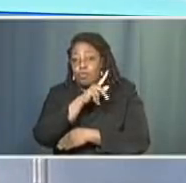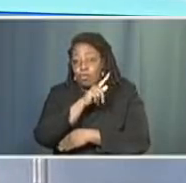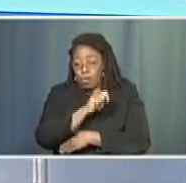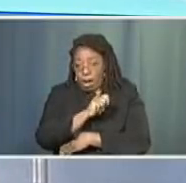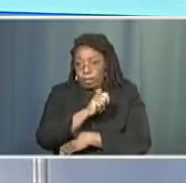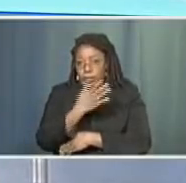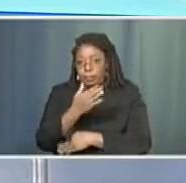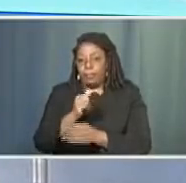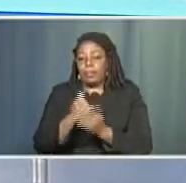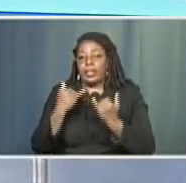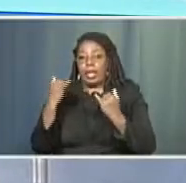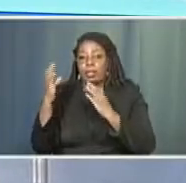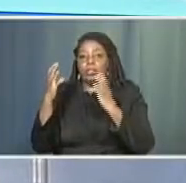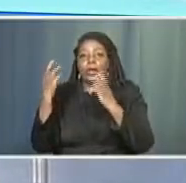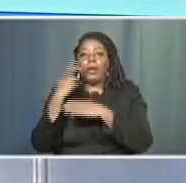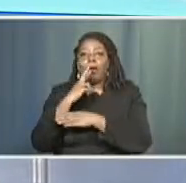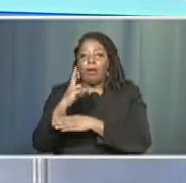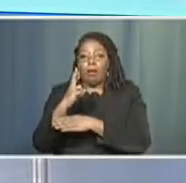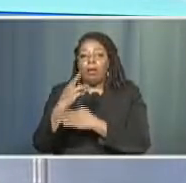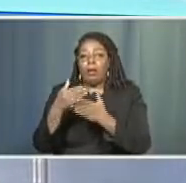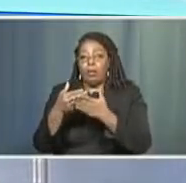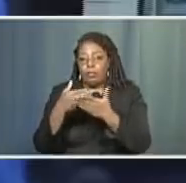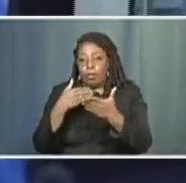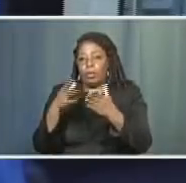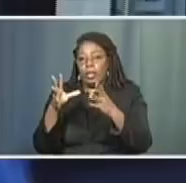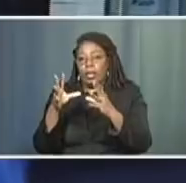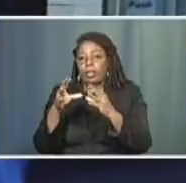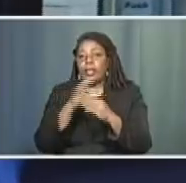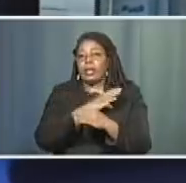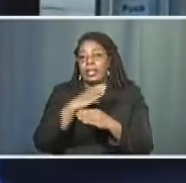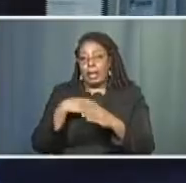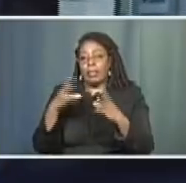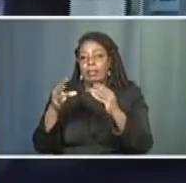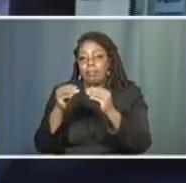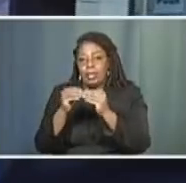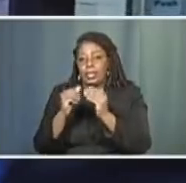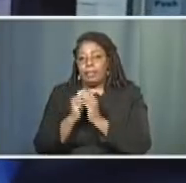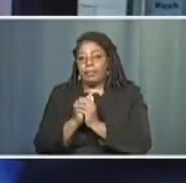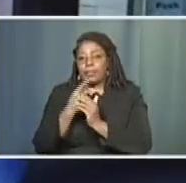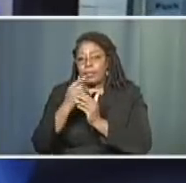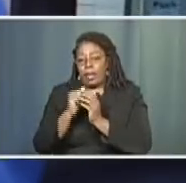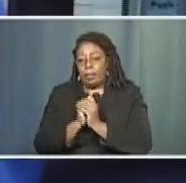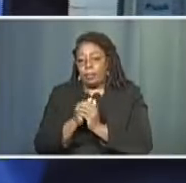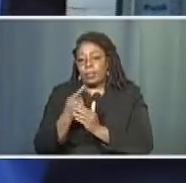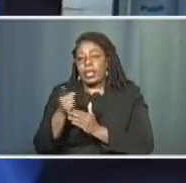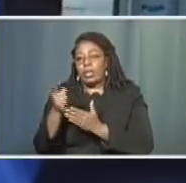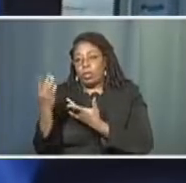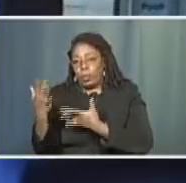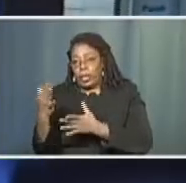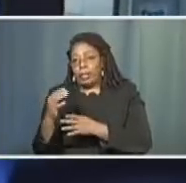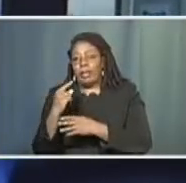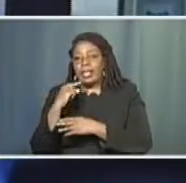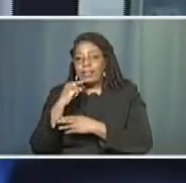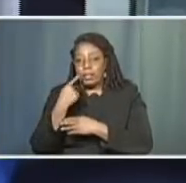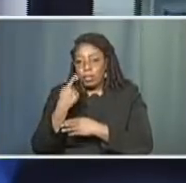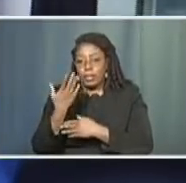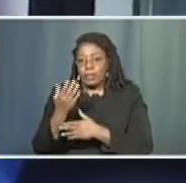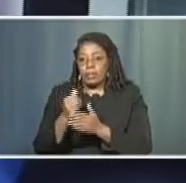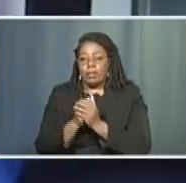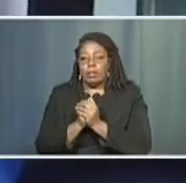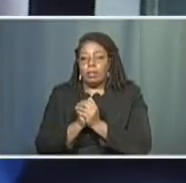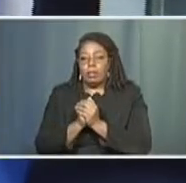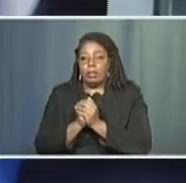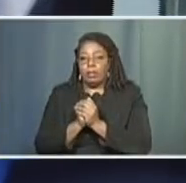before chairing the weekly cabinet meeting. Very weighty and very serious, even though it's just